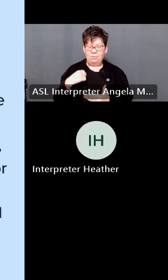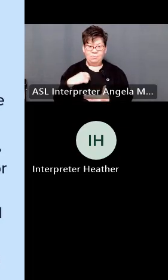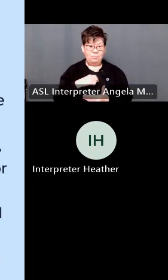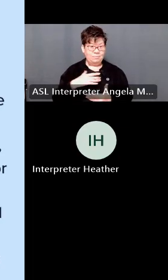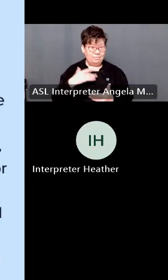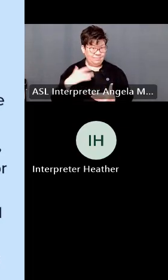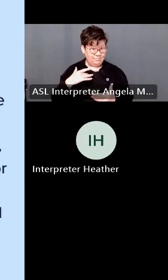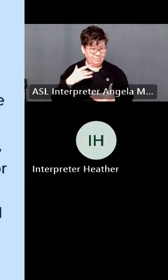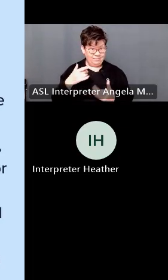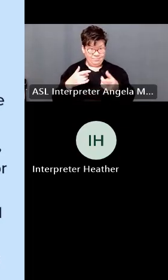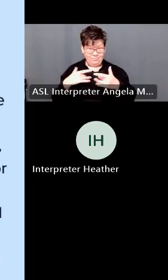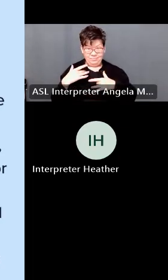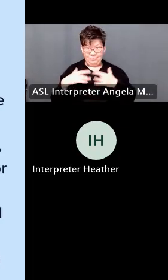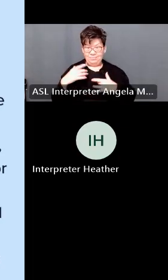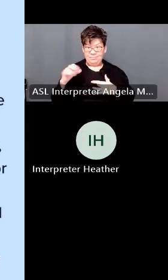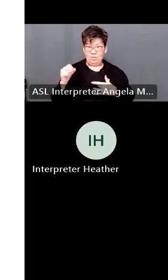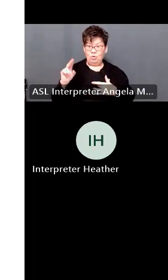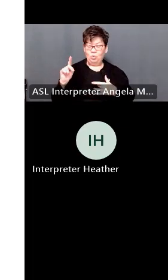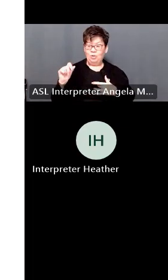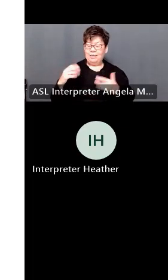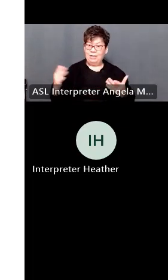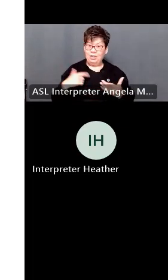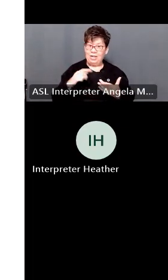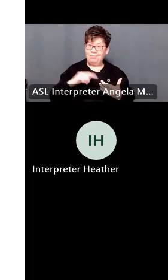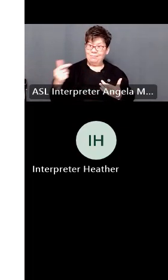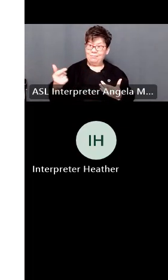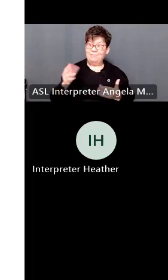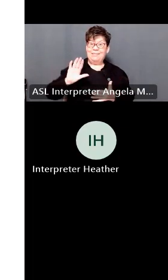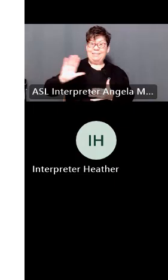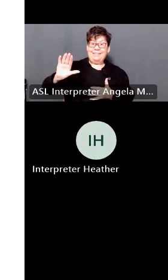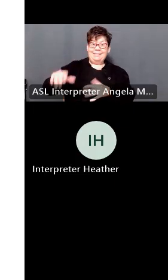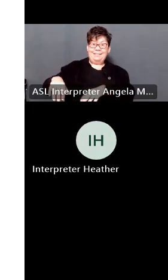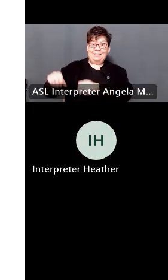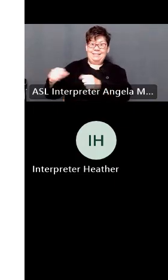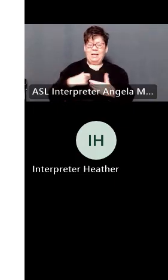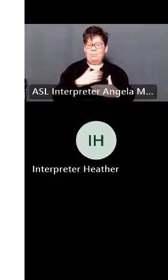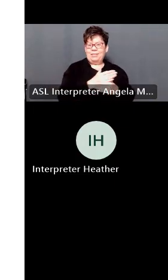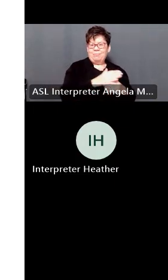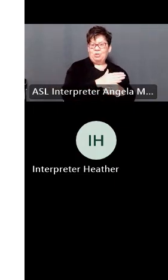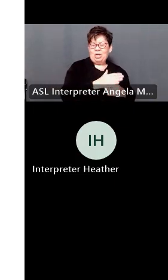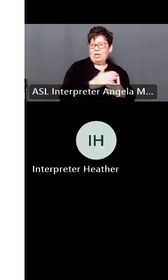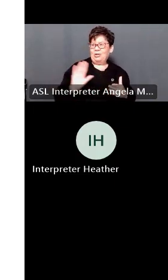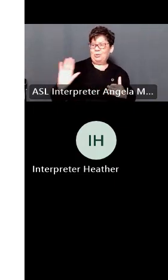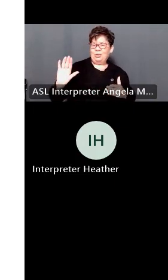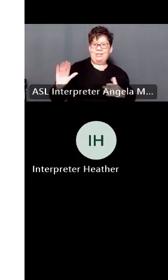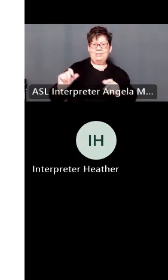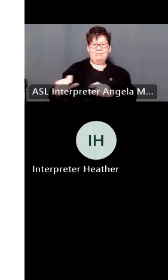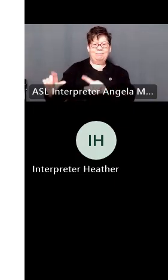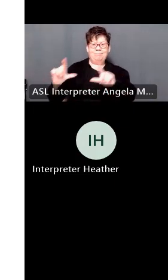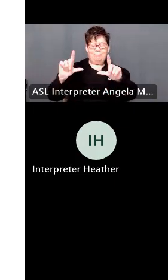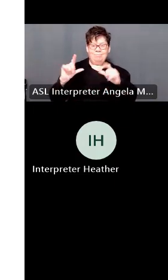with us, and I am going to pass it over to him. I'm going to stop sharing so he can go ahead and start